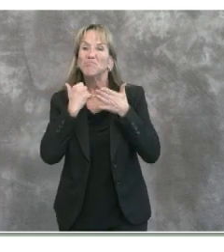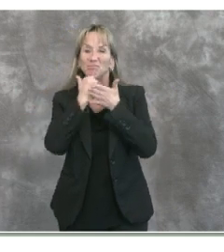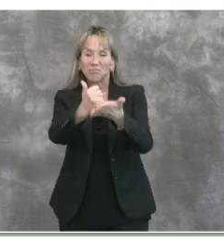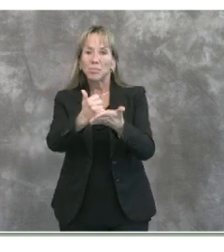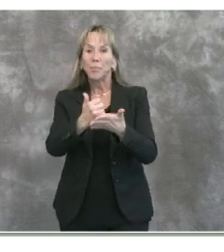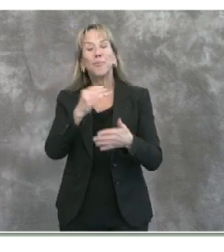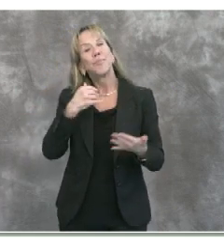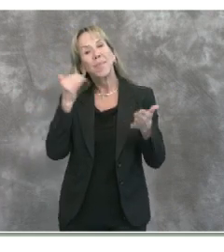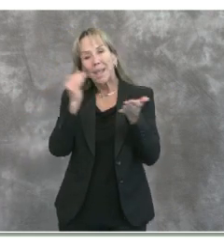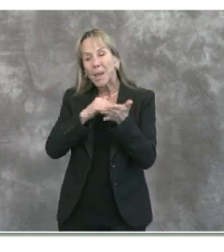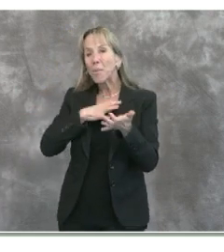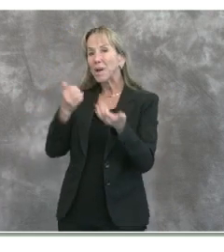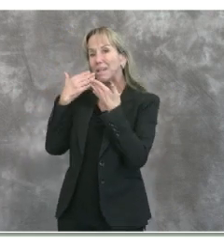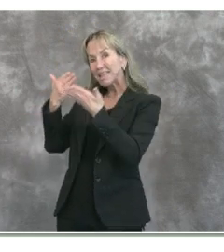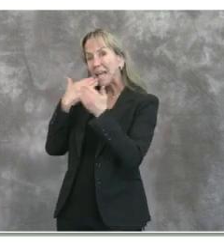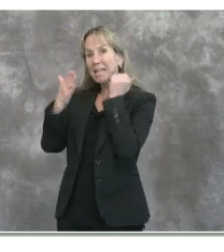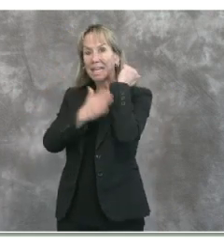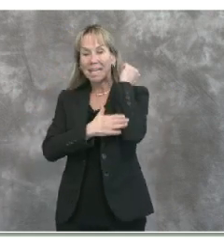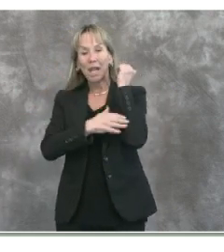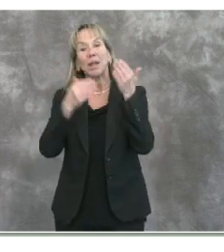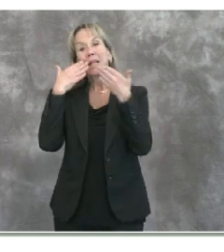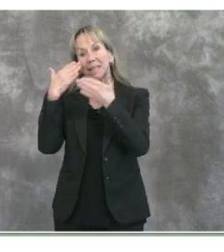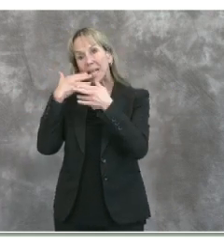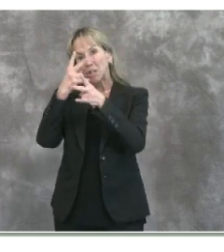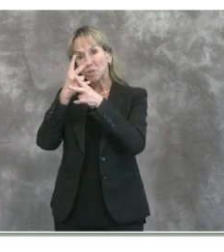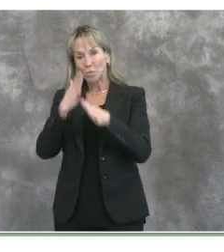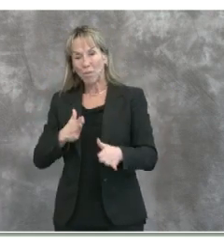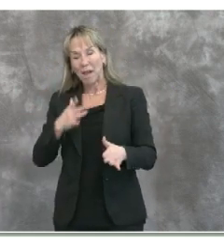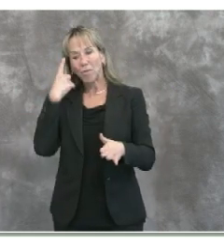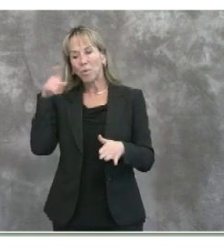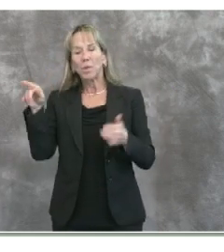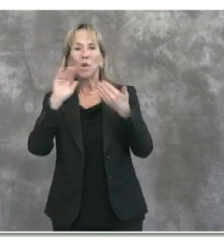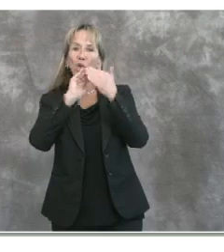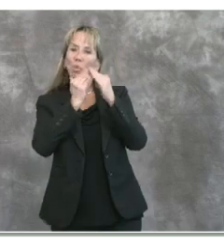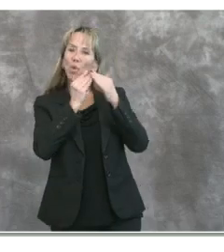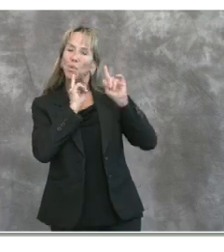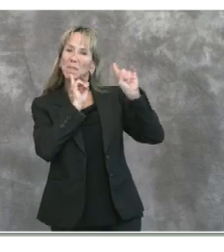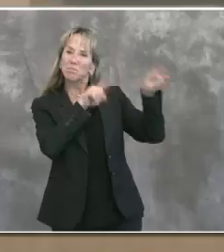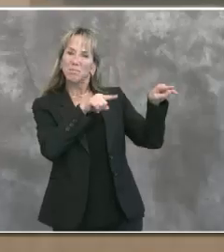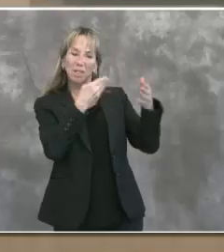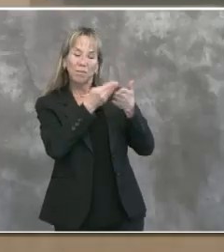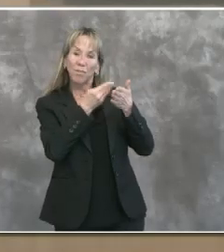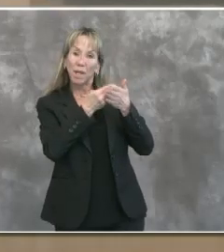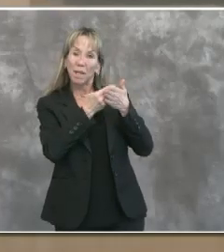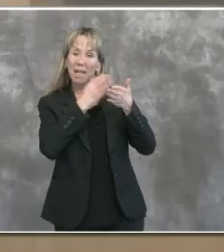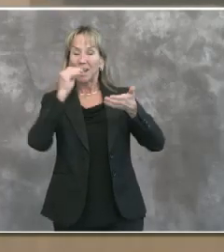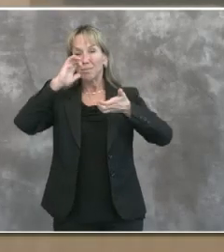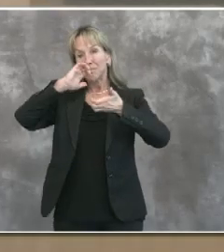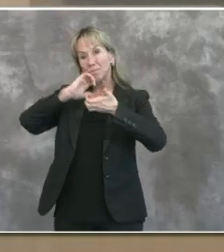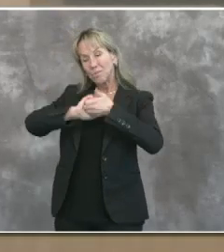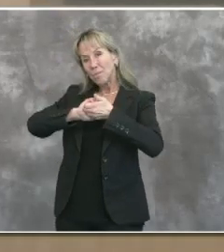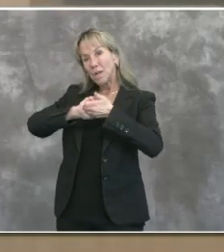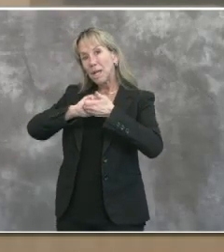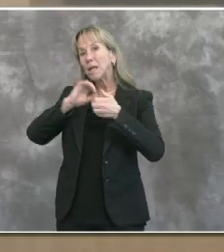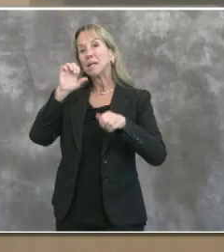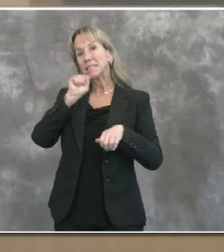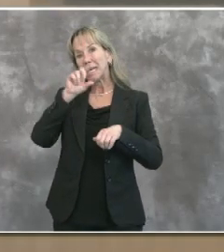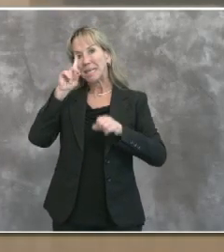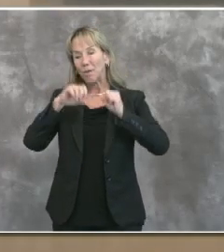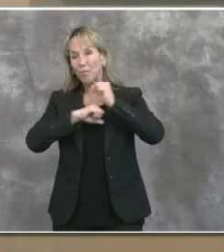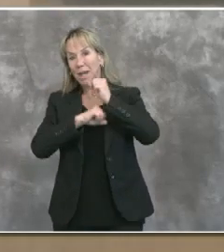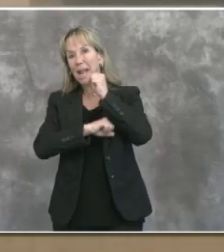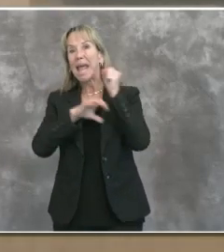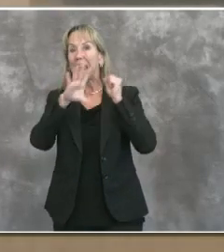thank the supervisors in the county for the Community Response Fund in partnership with the San Diego Foundation and the United Way. For those who